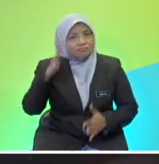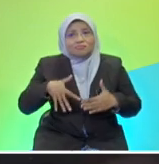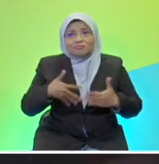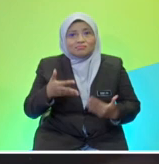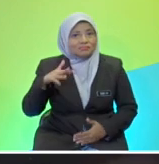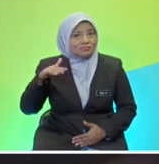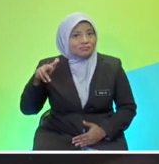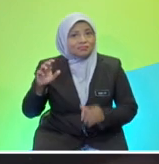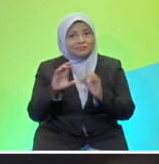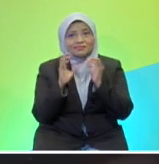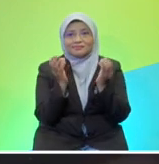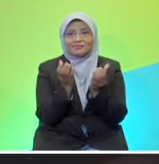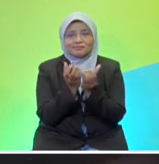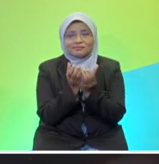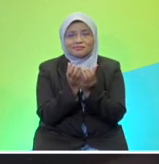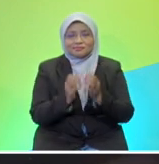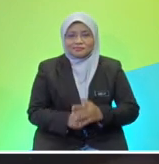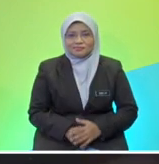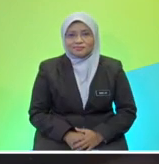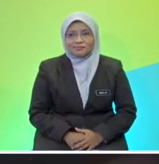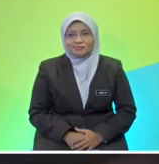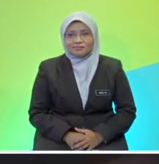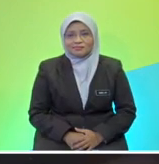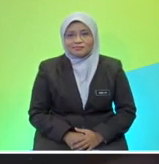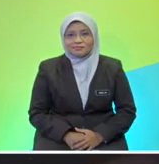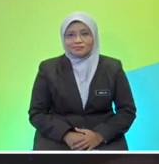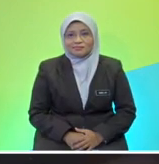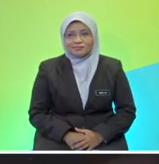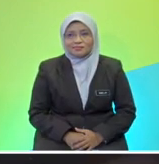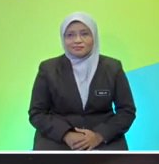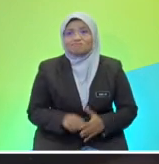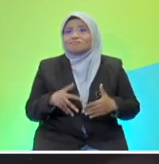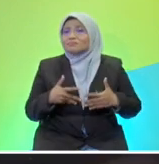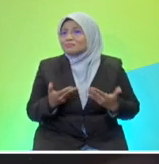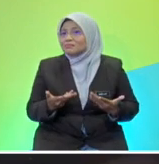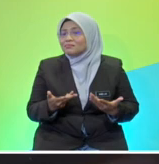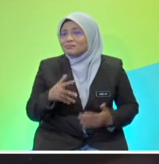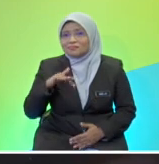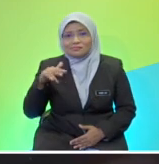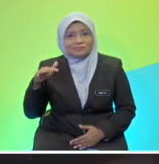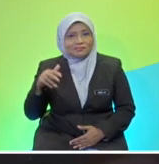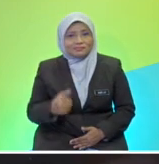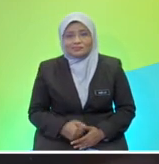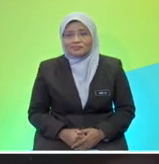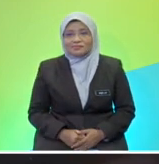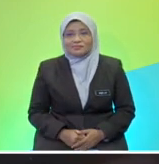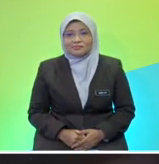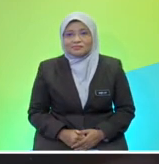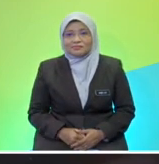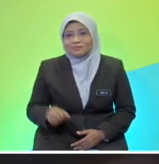we spell a ball? My friends, I'm sure you can try this. How do we spell a ball, teacher? Okay.